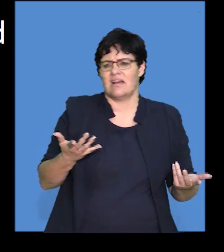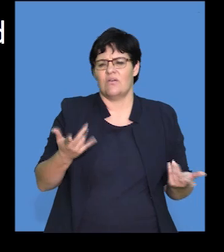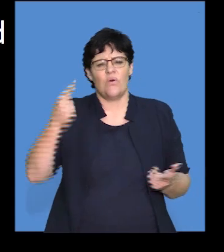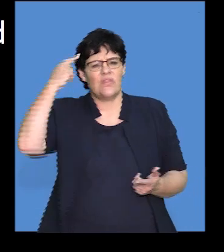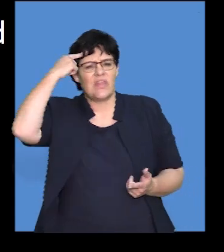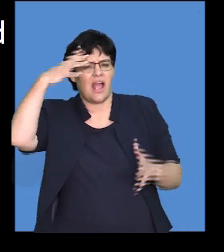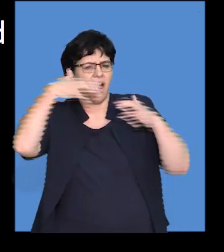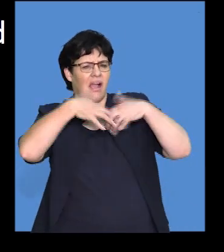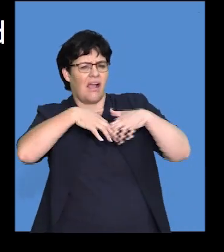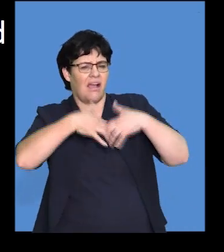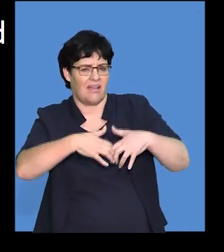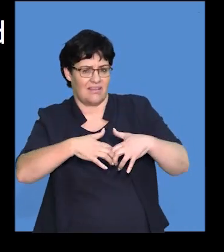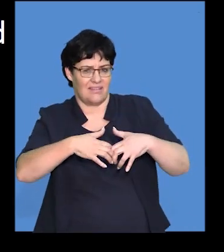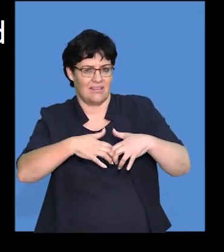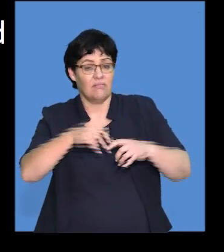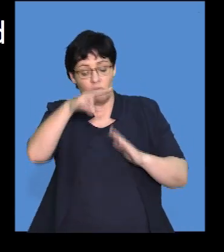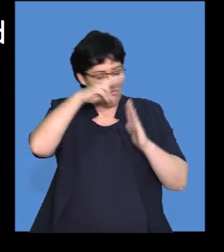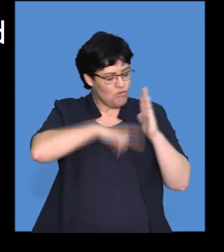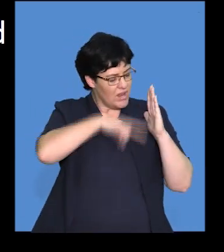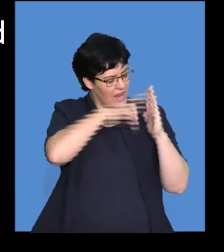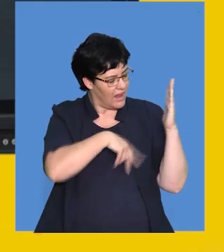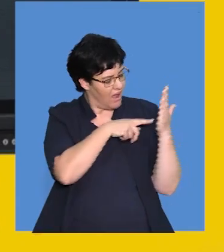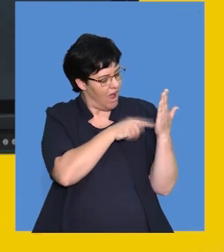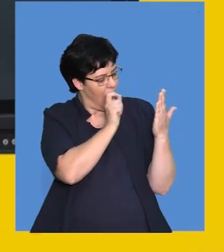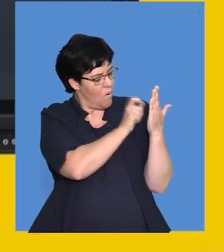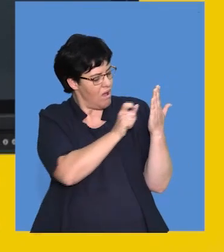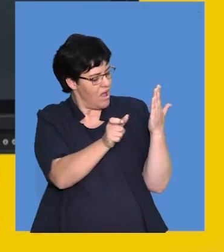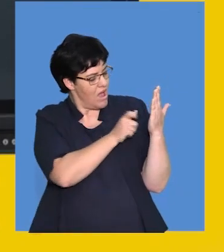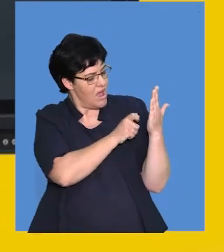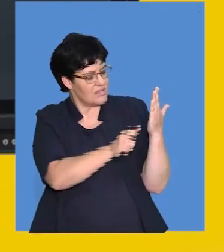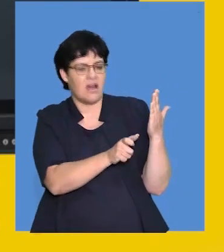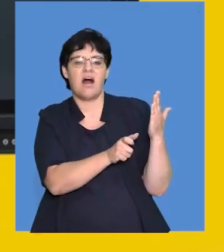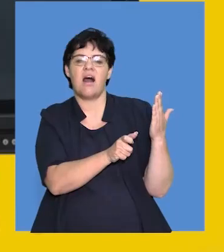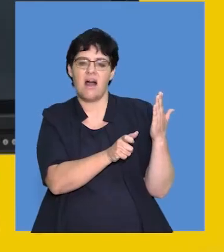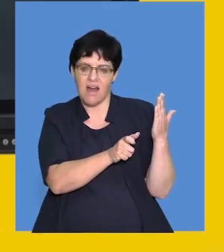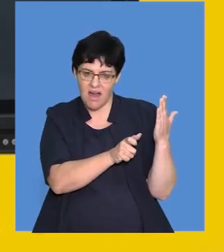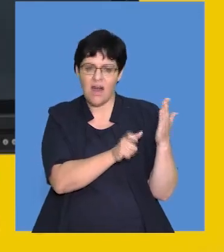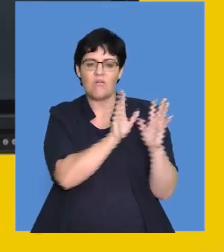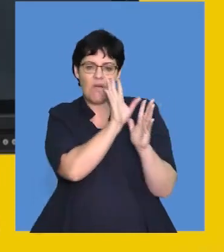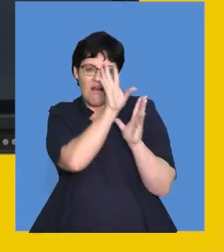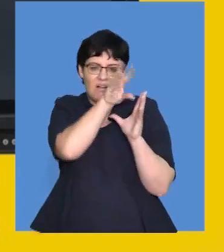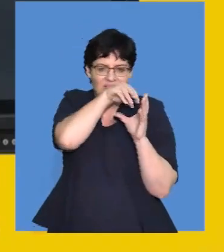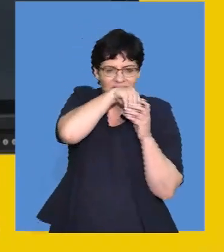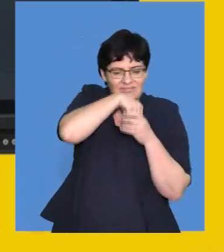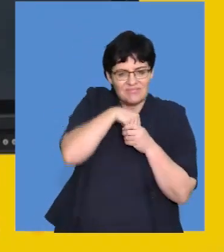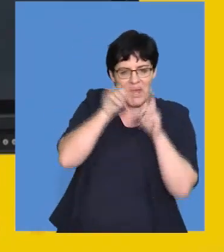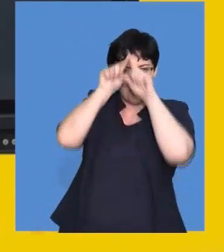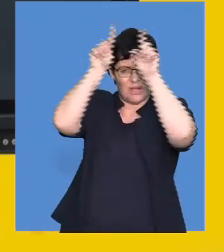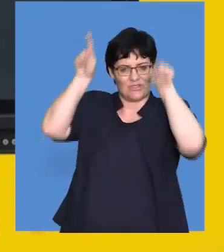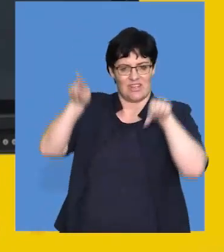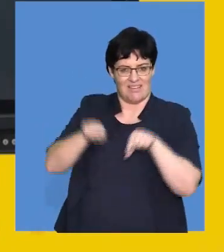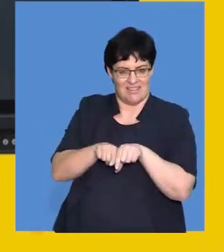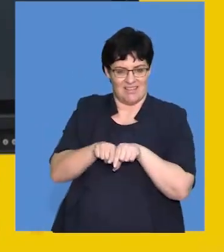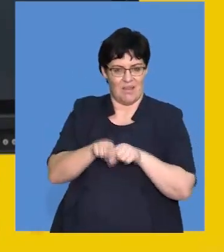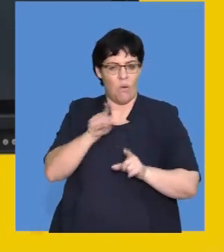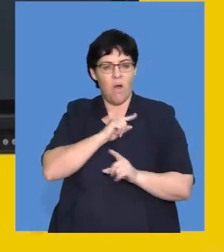feel, you think. As you are reading the words that they have written, you actually become part of the picture because